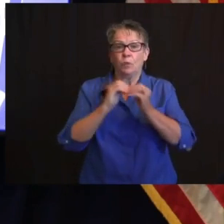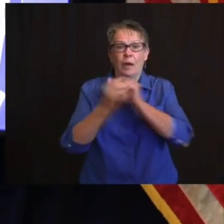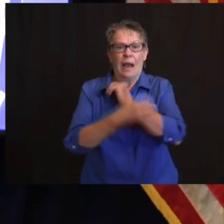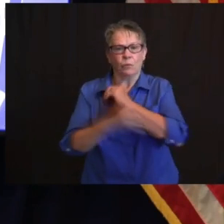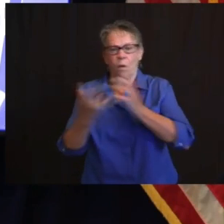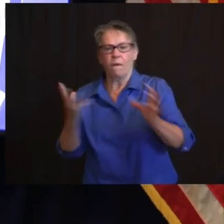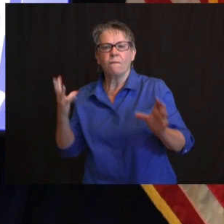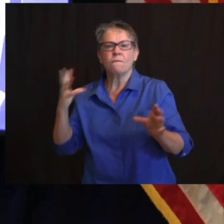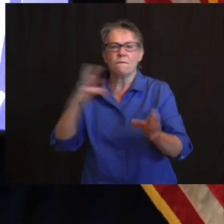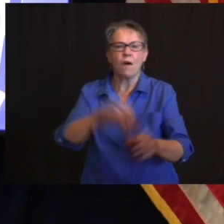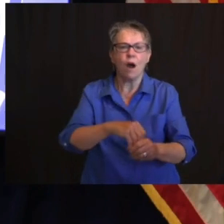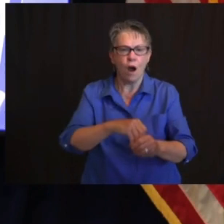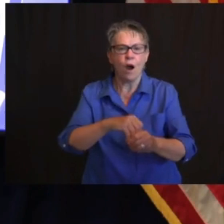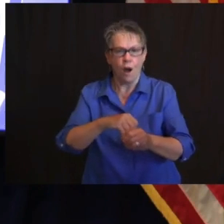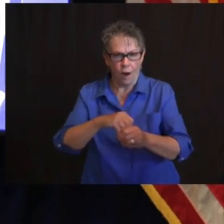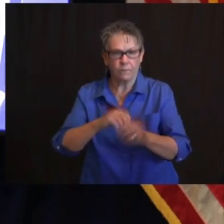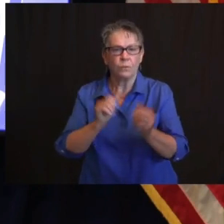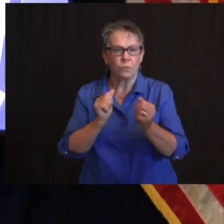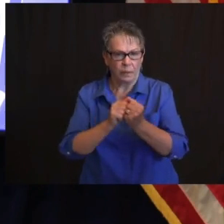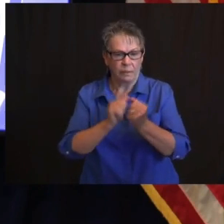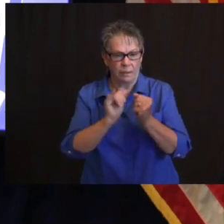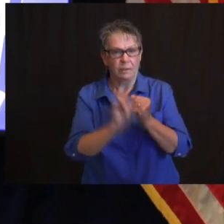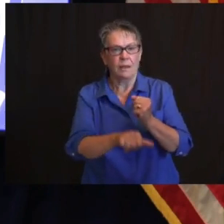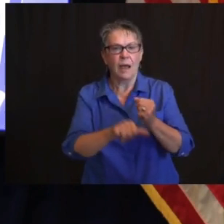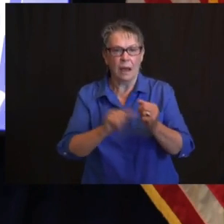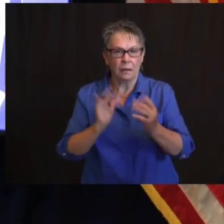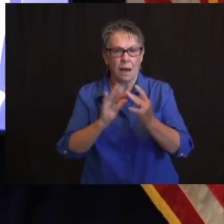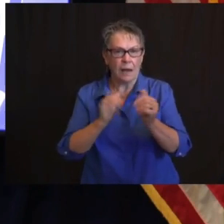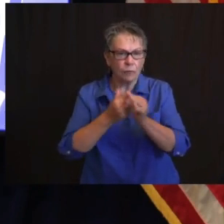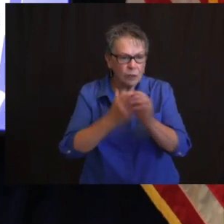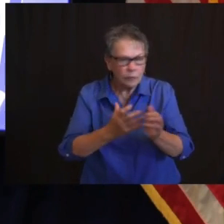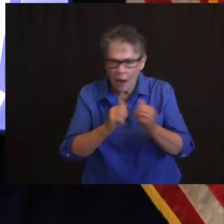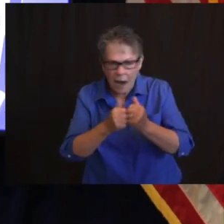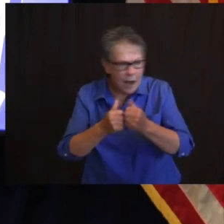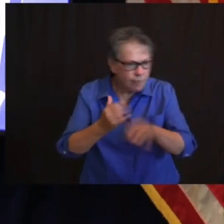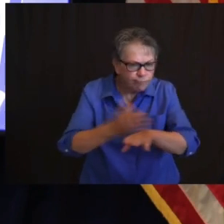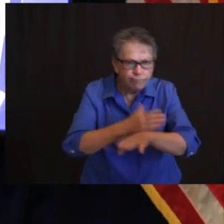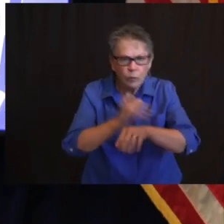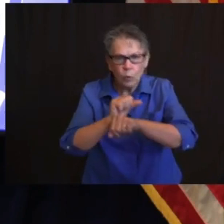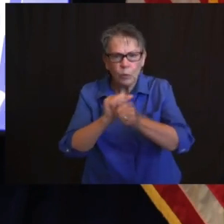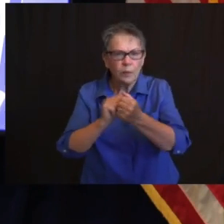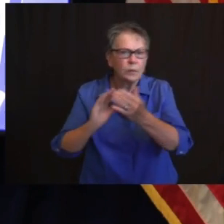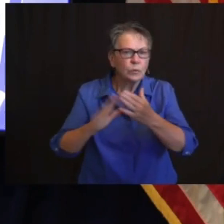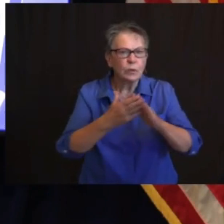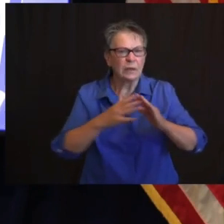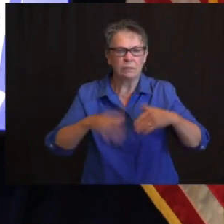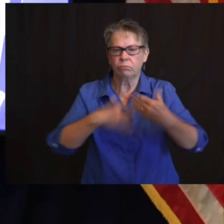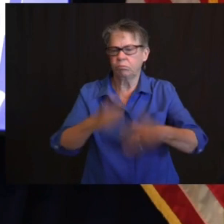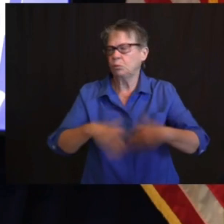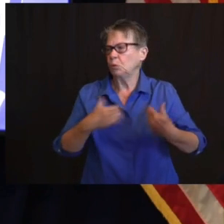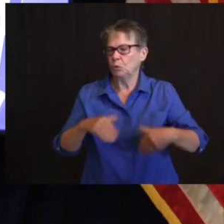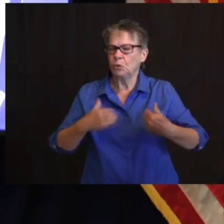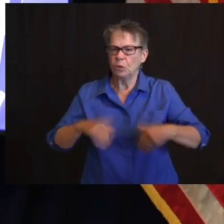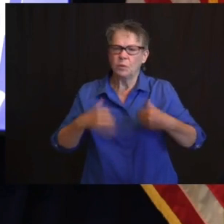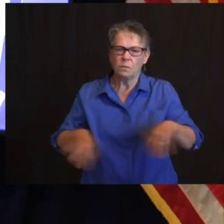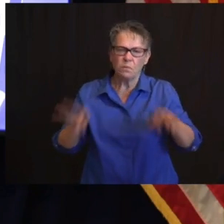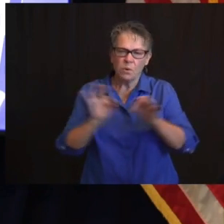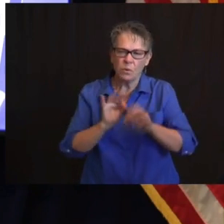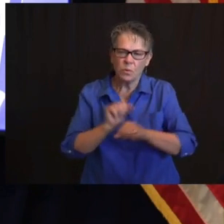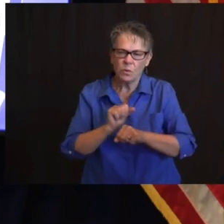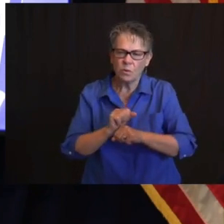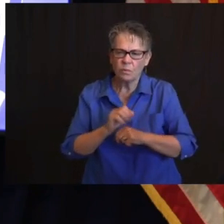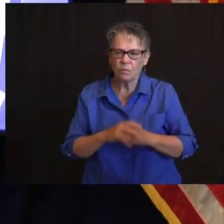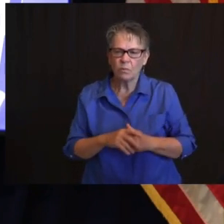Burlington, Gloucester, Middlesex, Monmouth, and Salem counties will all begin using the platform. The remaining